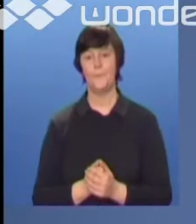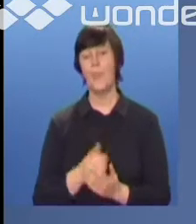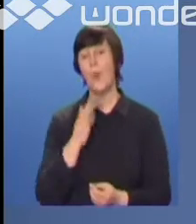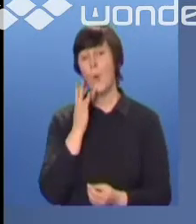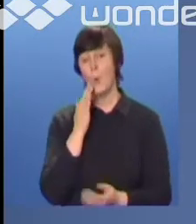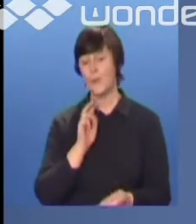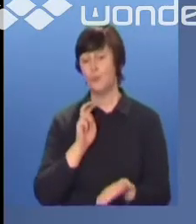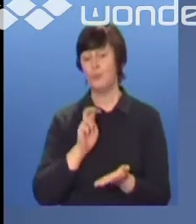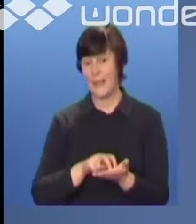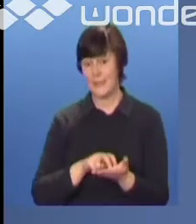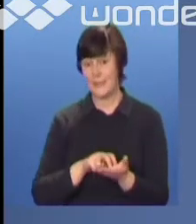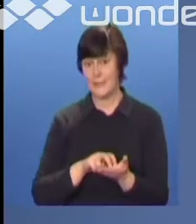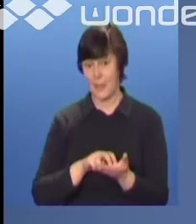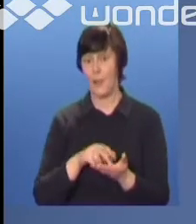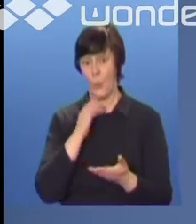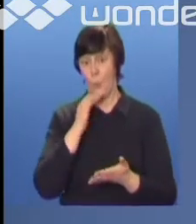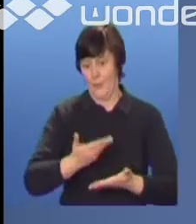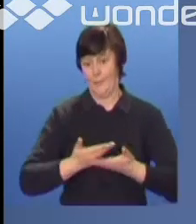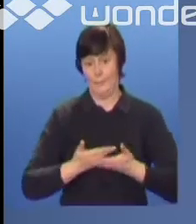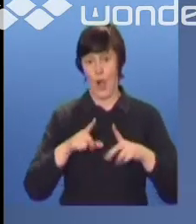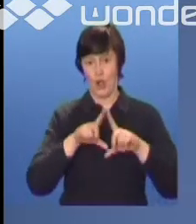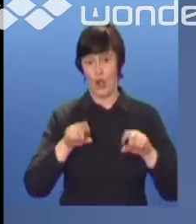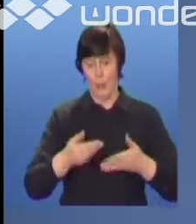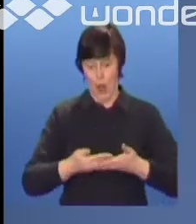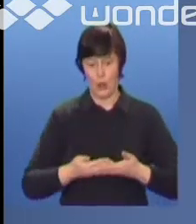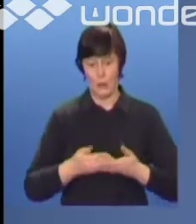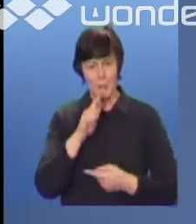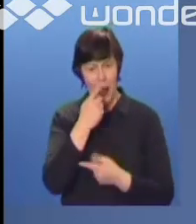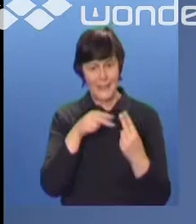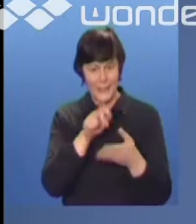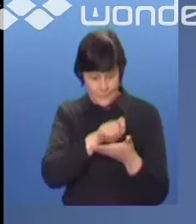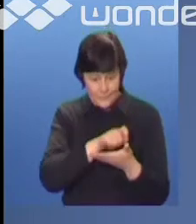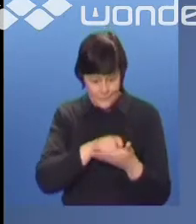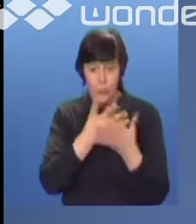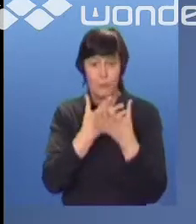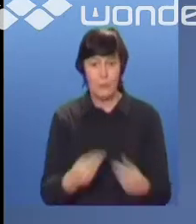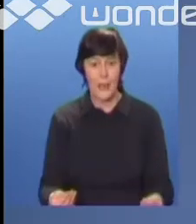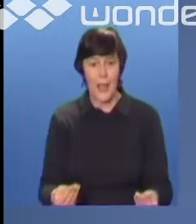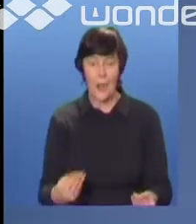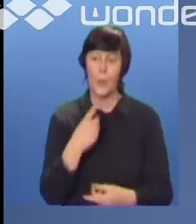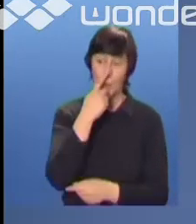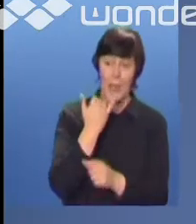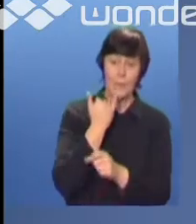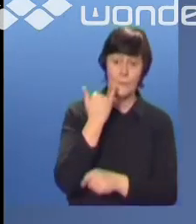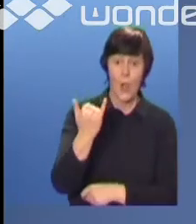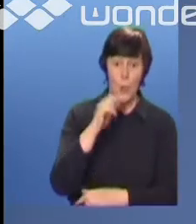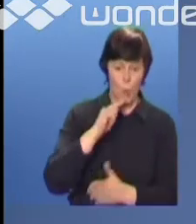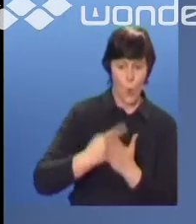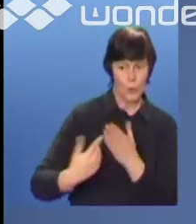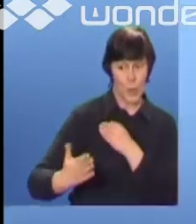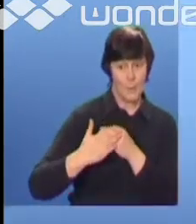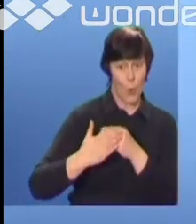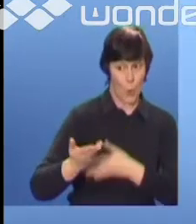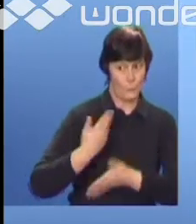given a supply of coupons when you join the scheme, but if you run out, you can order more by telephone using the simple automated ordering